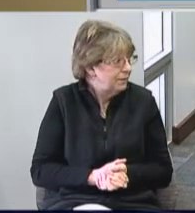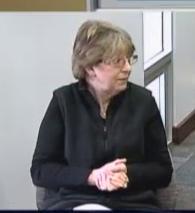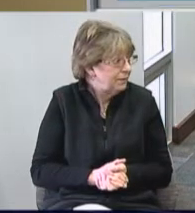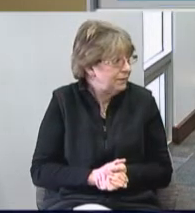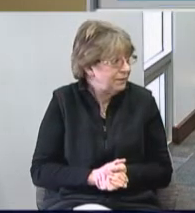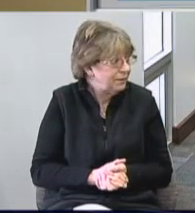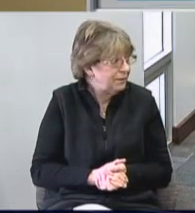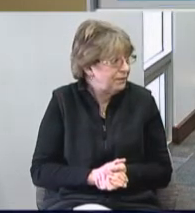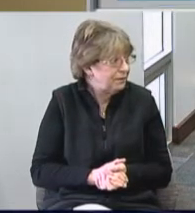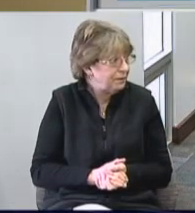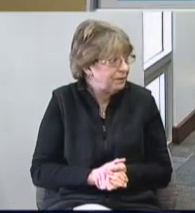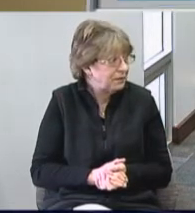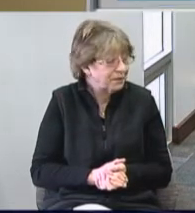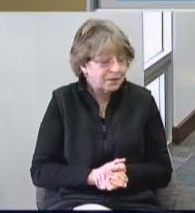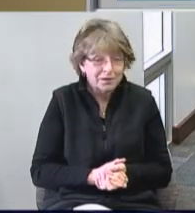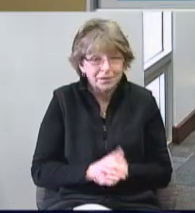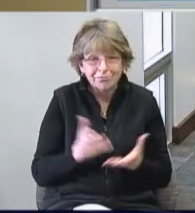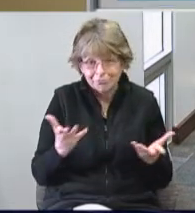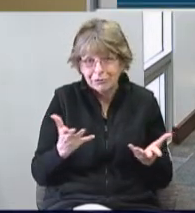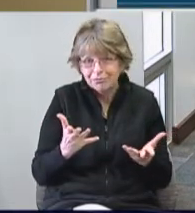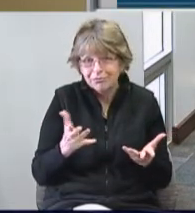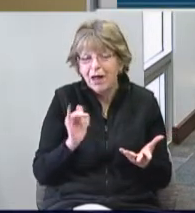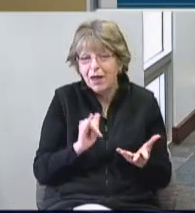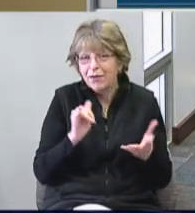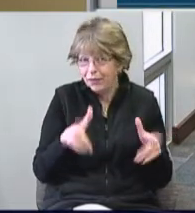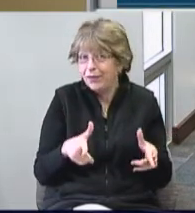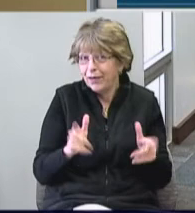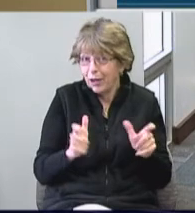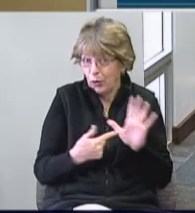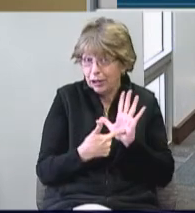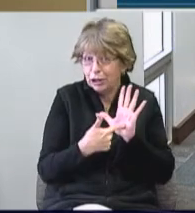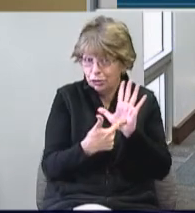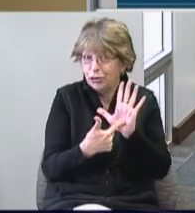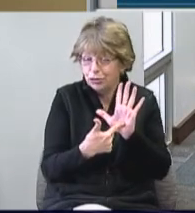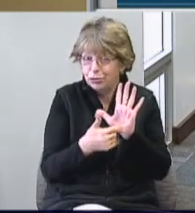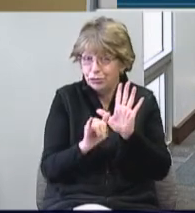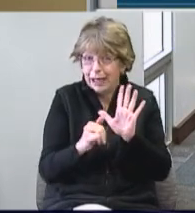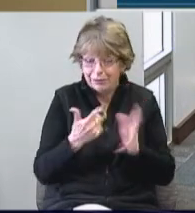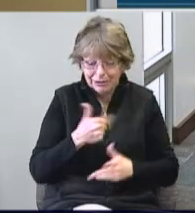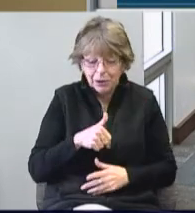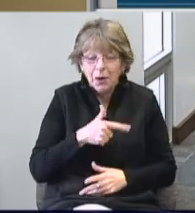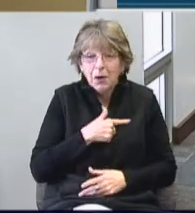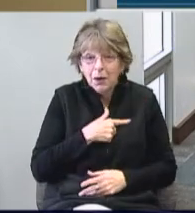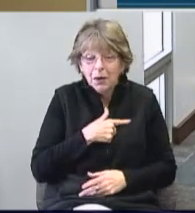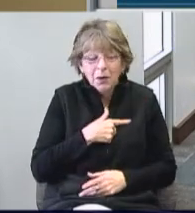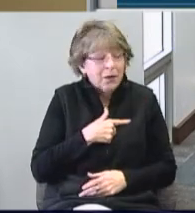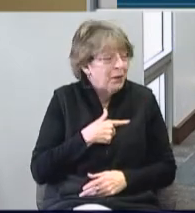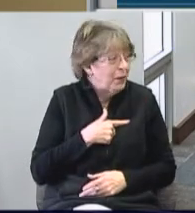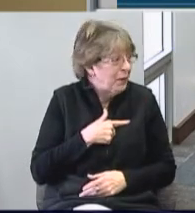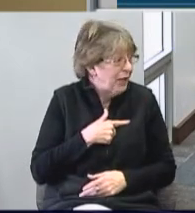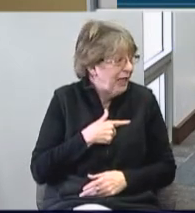So that just really quickly shows you that we